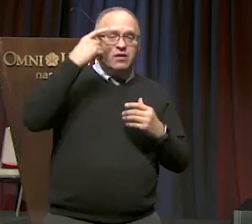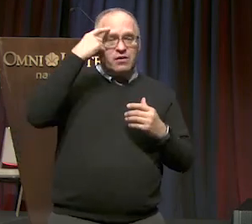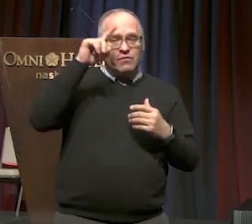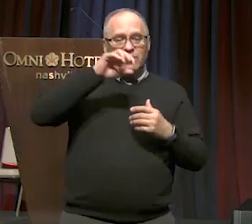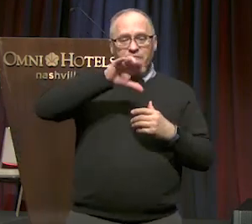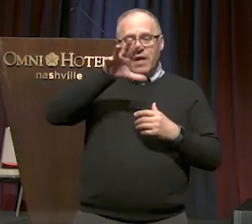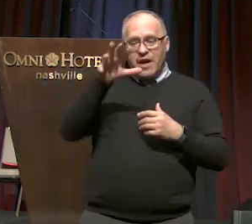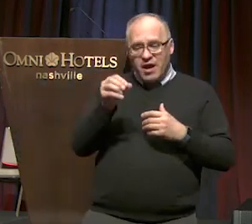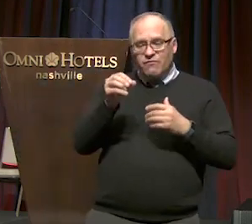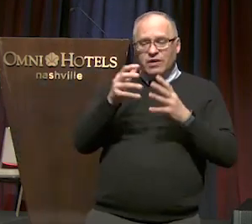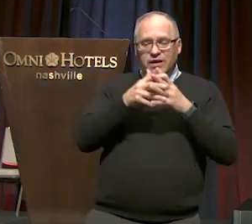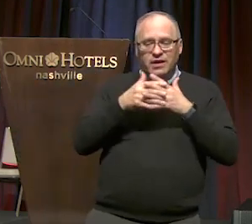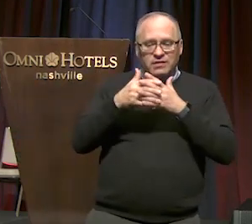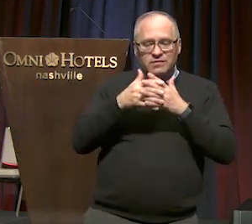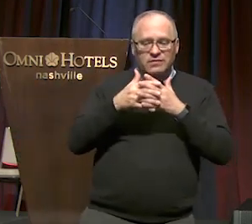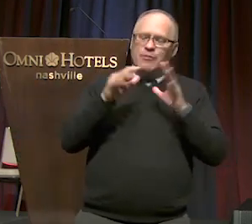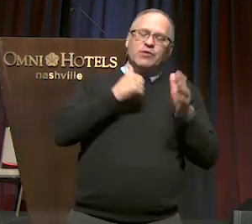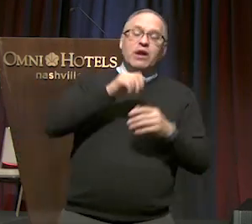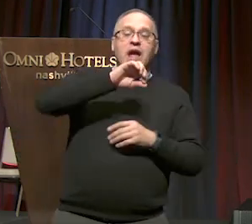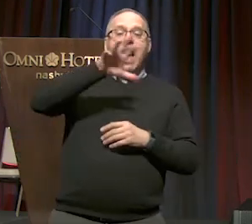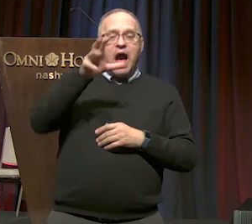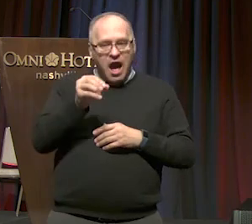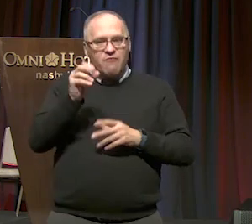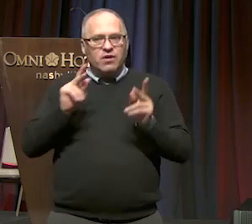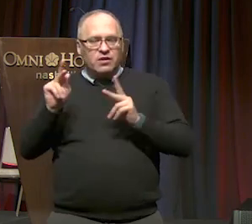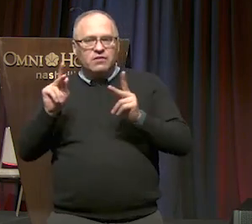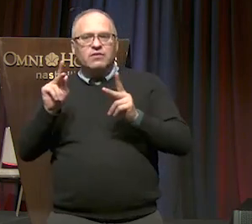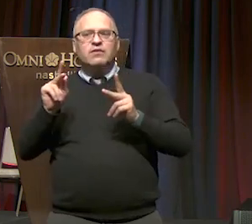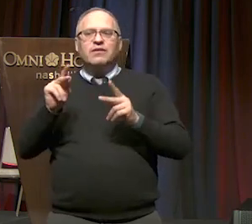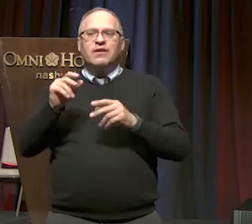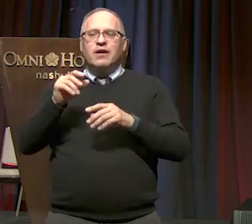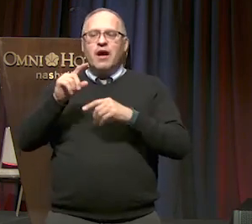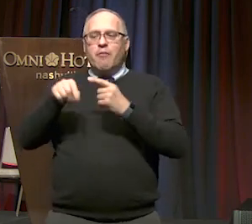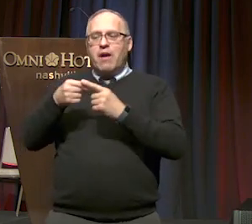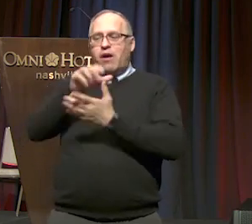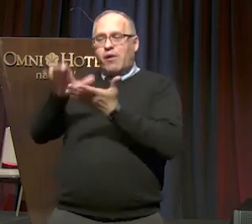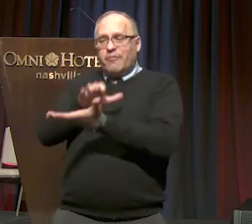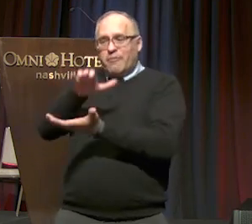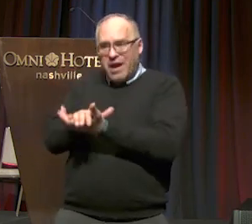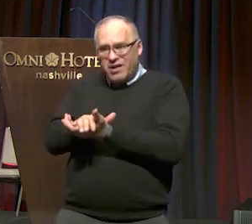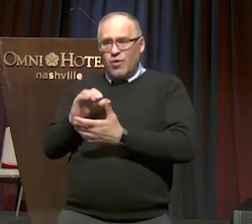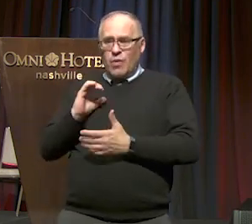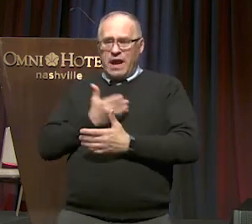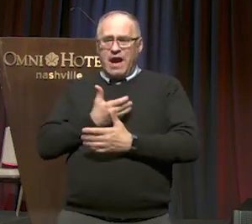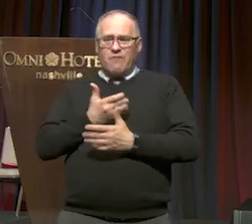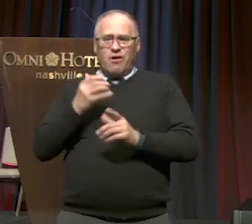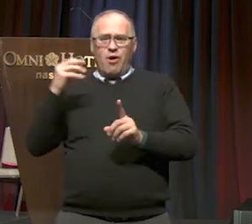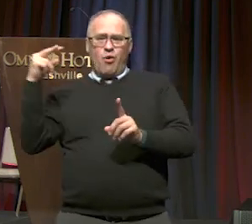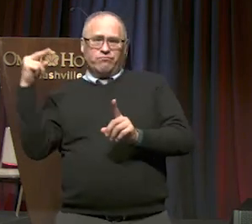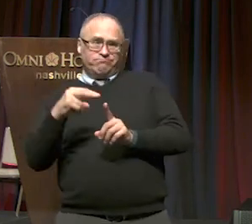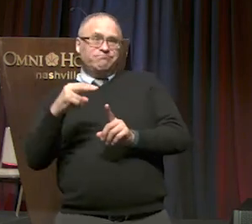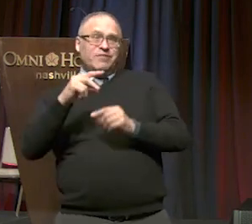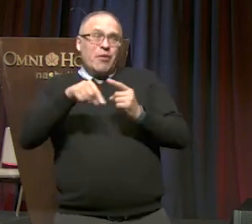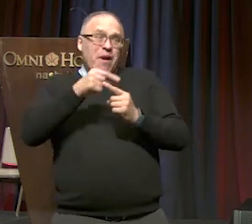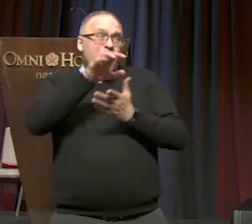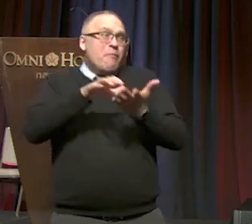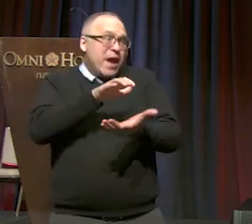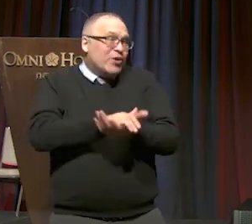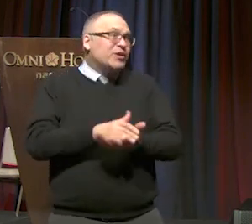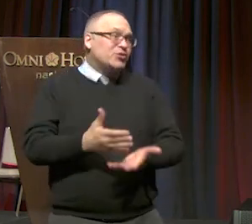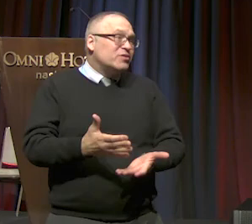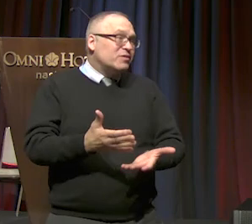Africans in terms of marriage. We have our own position. I think